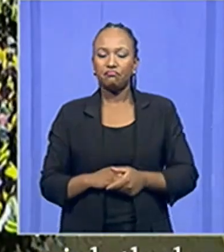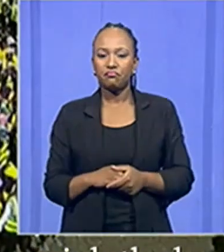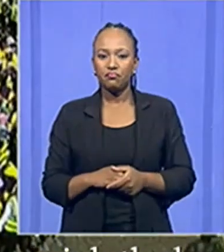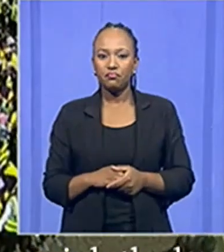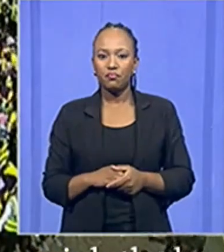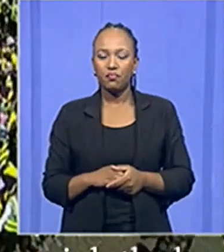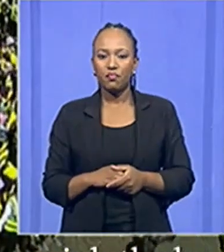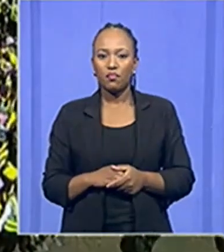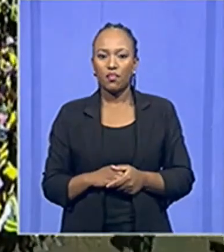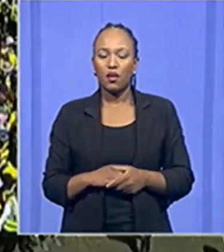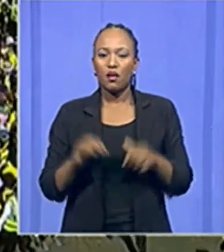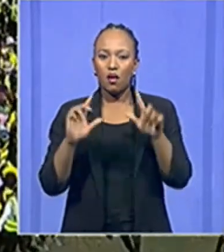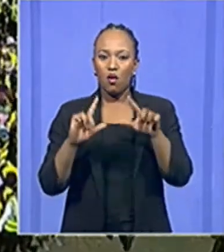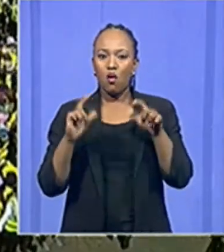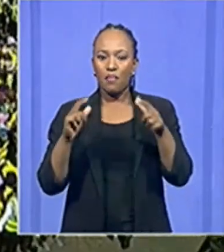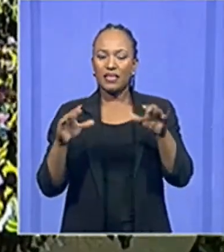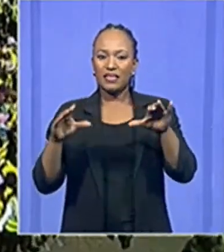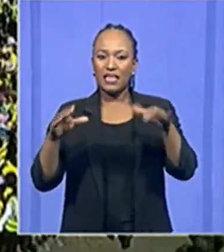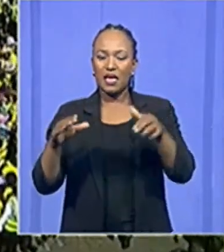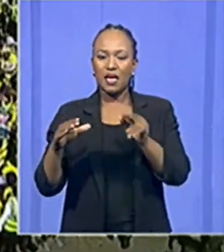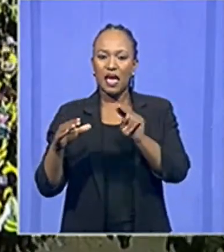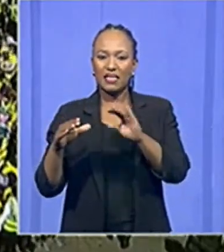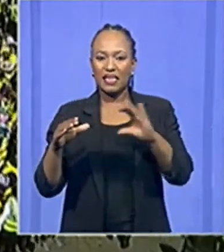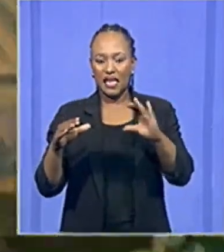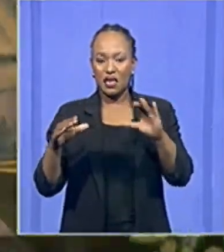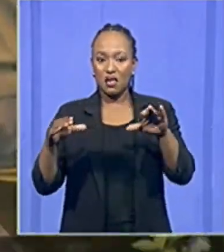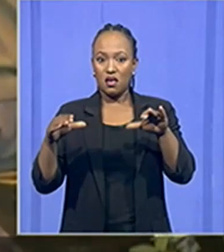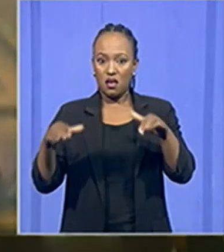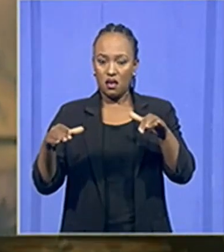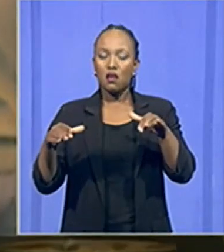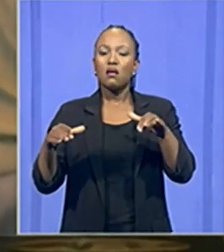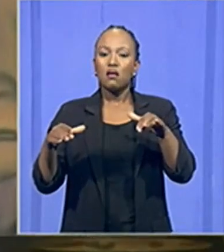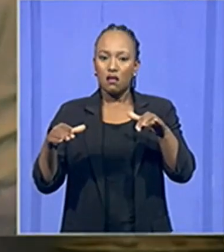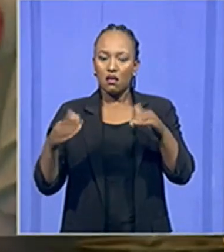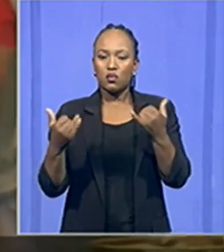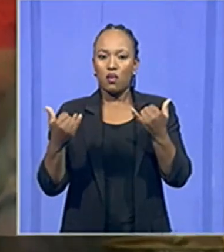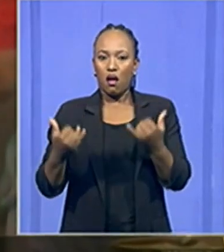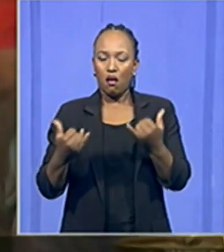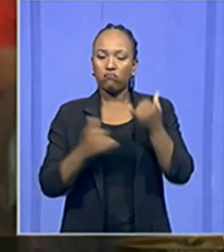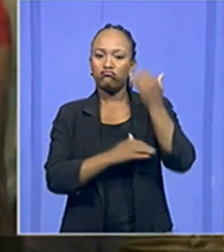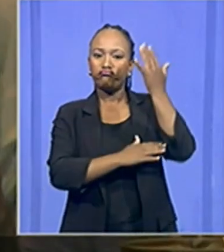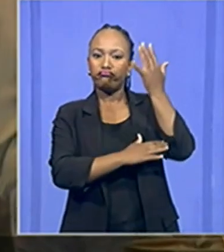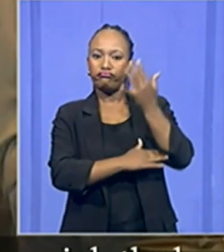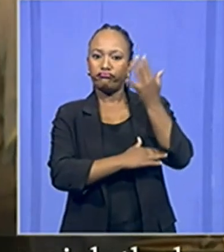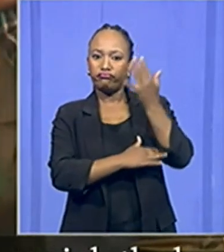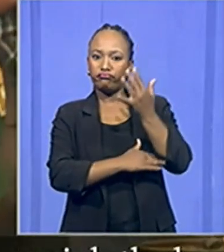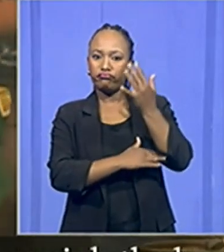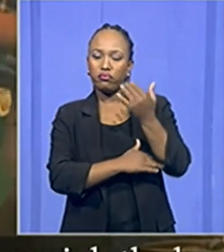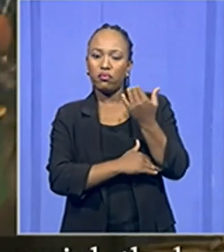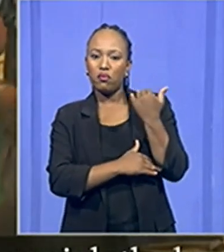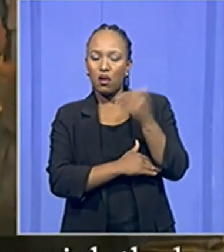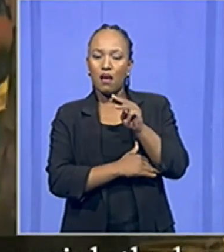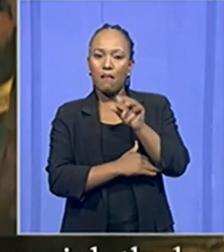Komiti khuduthamaga ya bosetšhaba ya ANC ile ya begela maloko le bathekgi ba yona ka dipoelo tša dikgetho tša la 29 ka